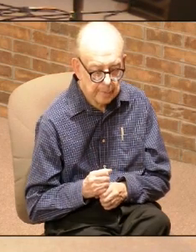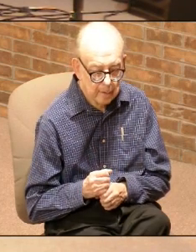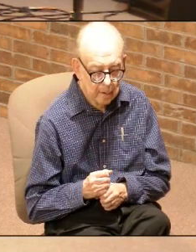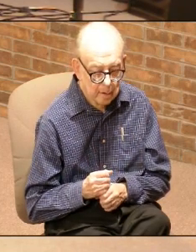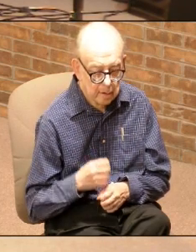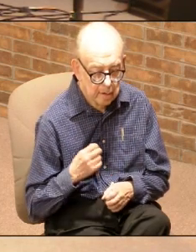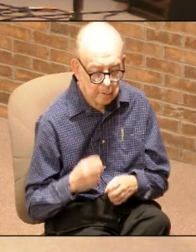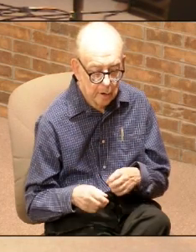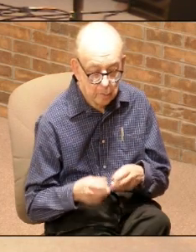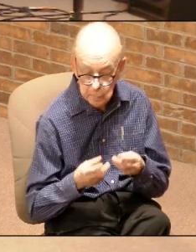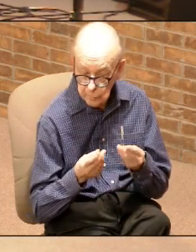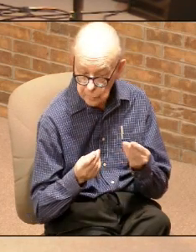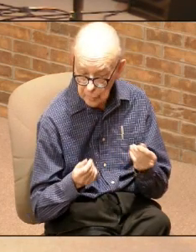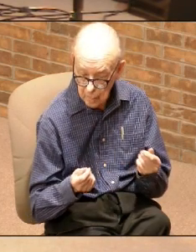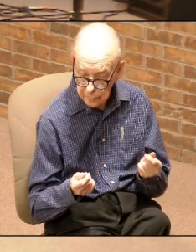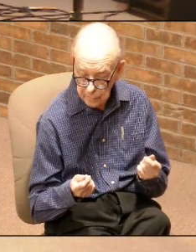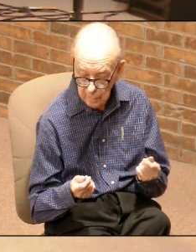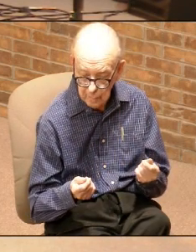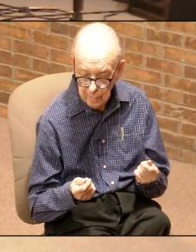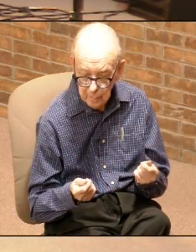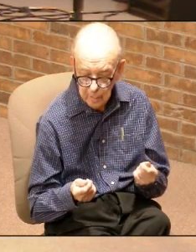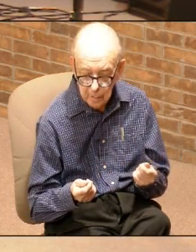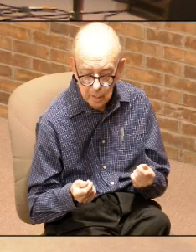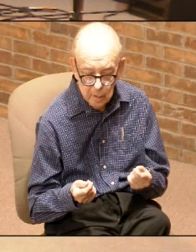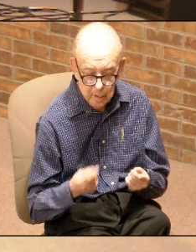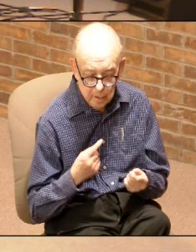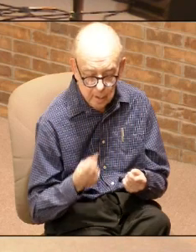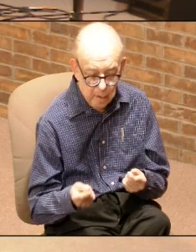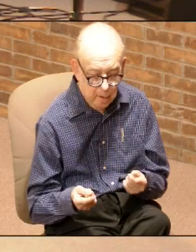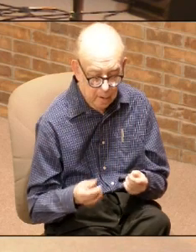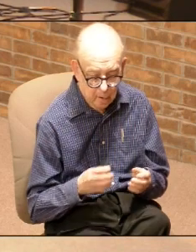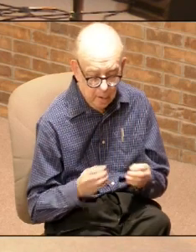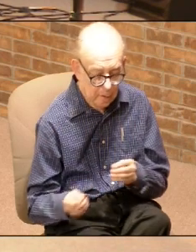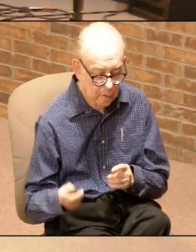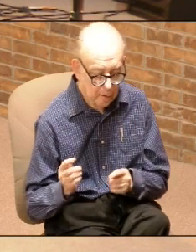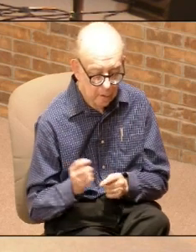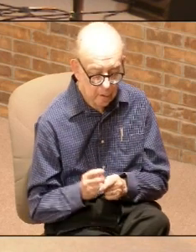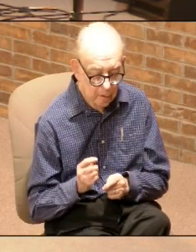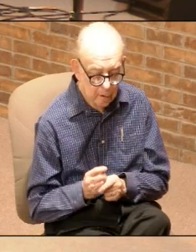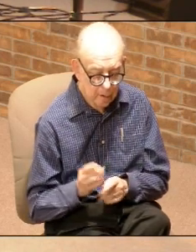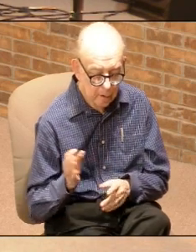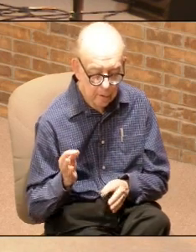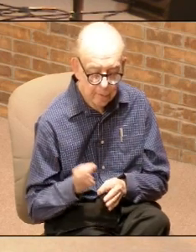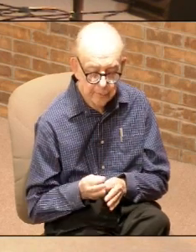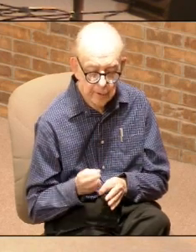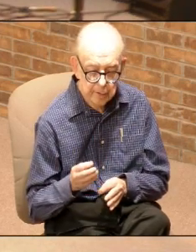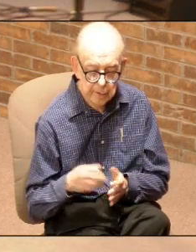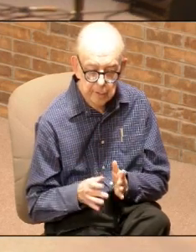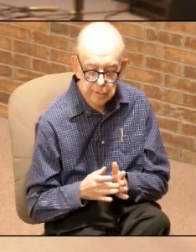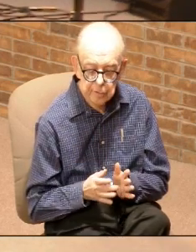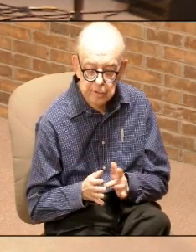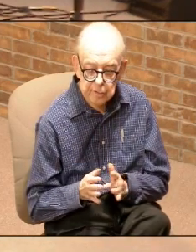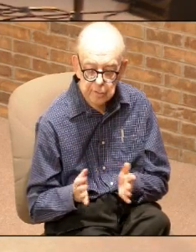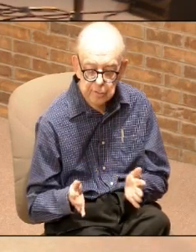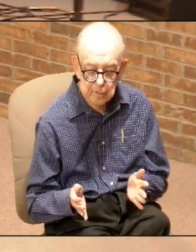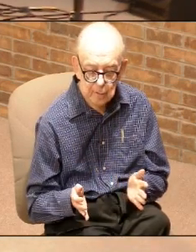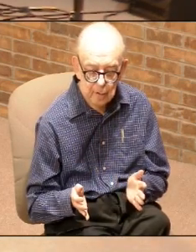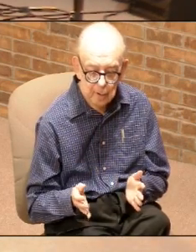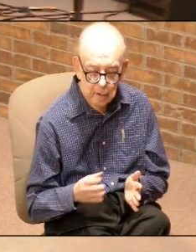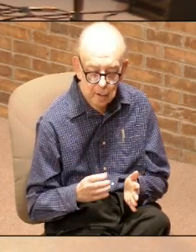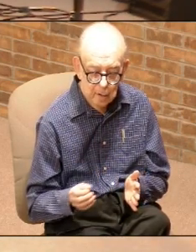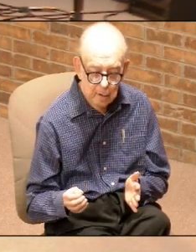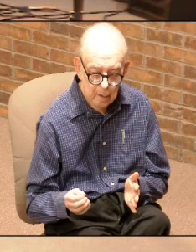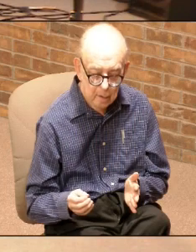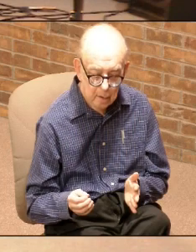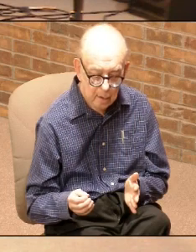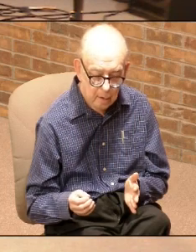problem solved. They say they put their trust and their faith in Jesus, and